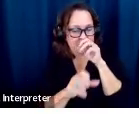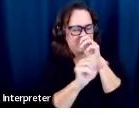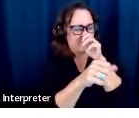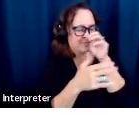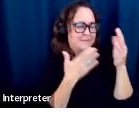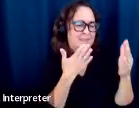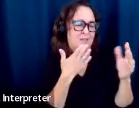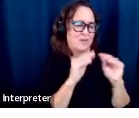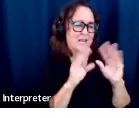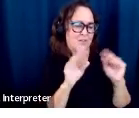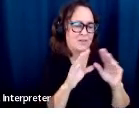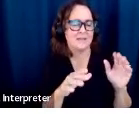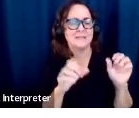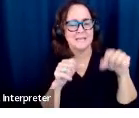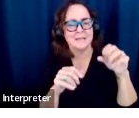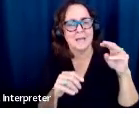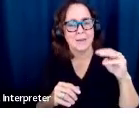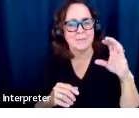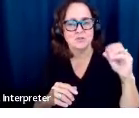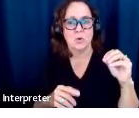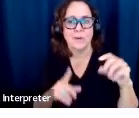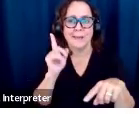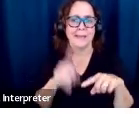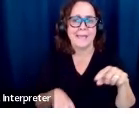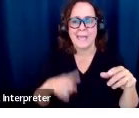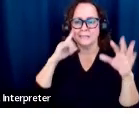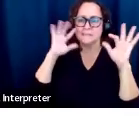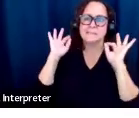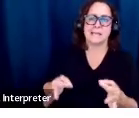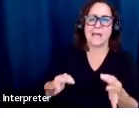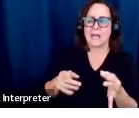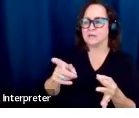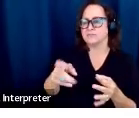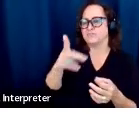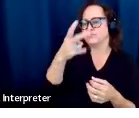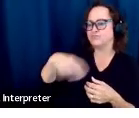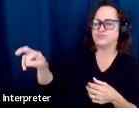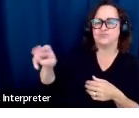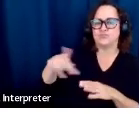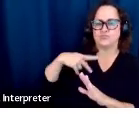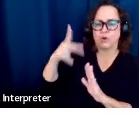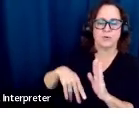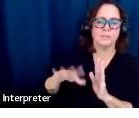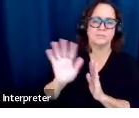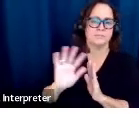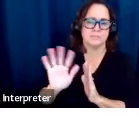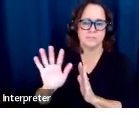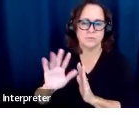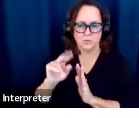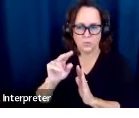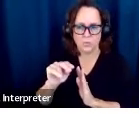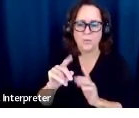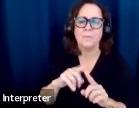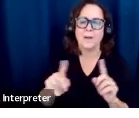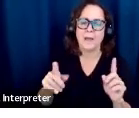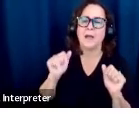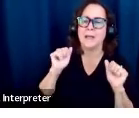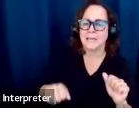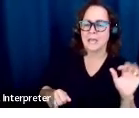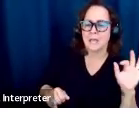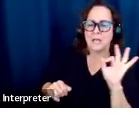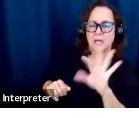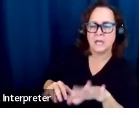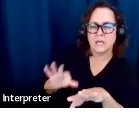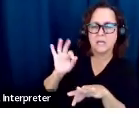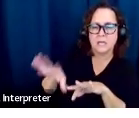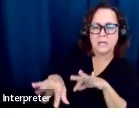Yeah, thanks for that clarification, Peter. An MCO care coordinator won't just kind of decide on their own that a person needs to change waivers. You